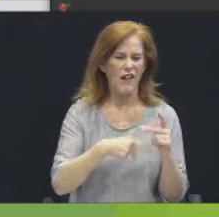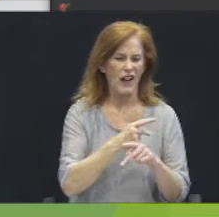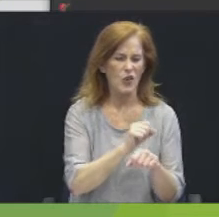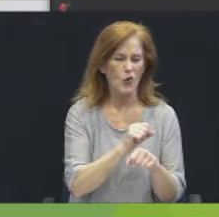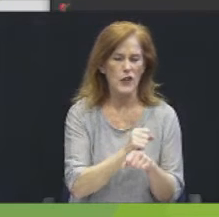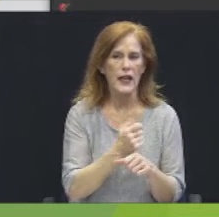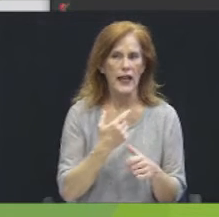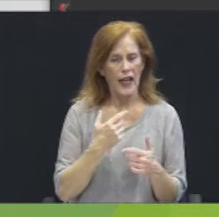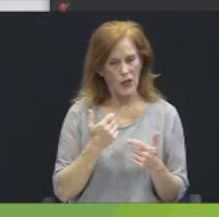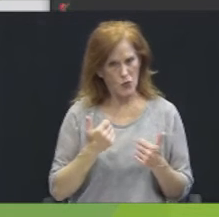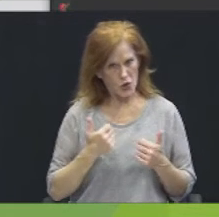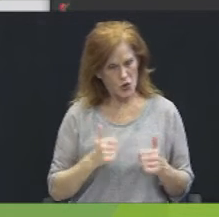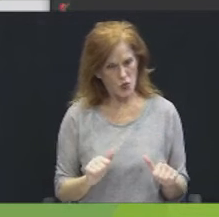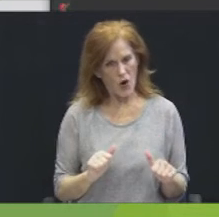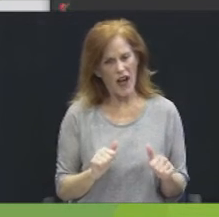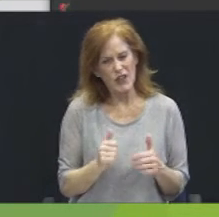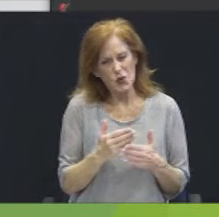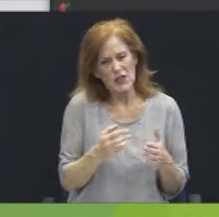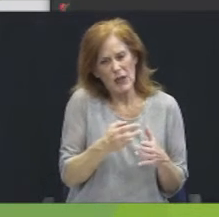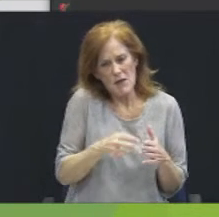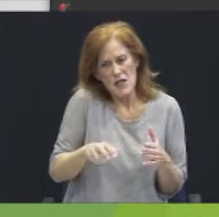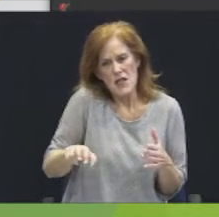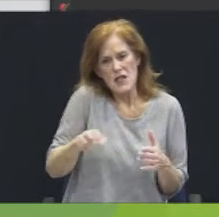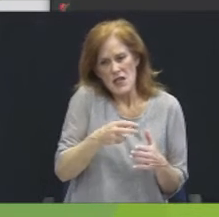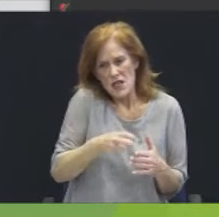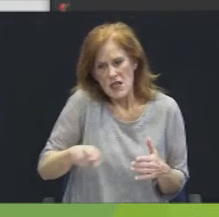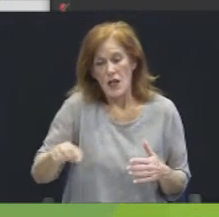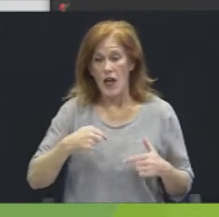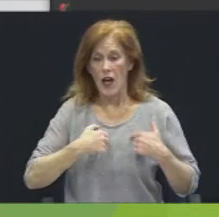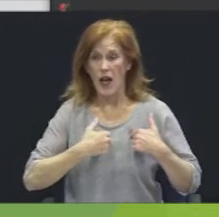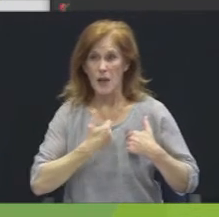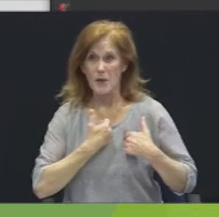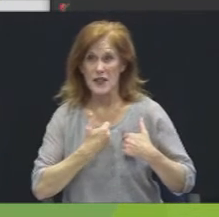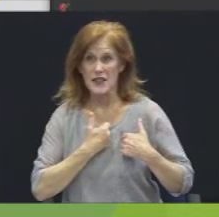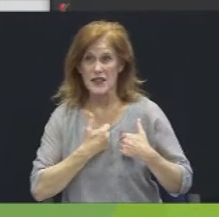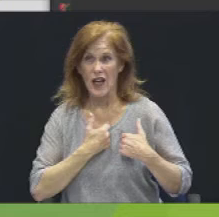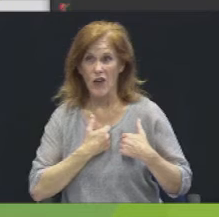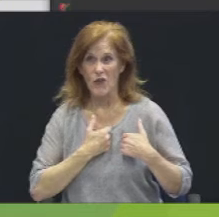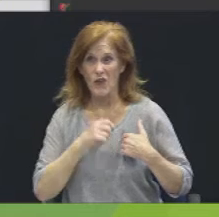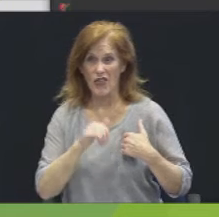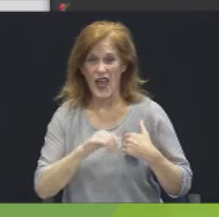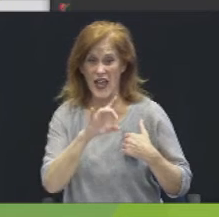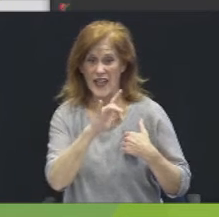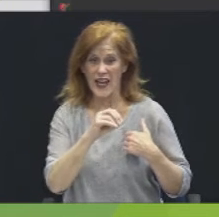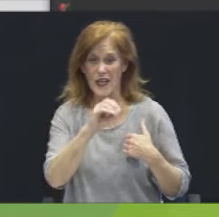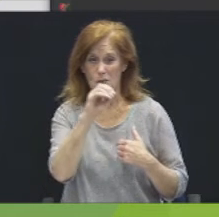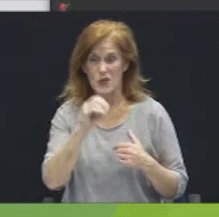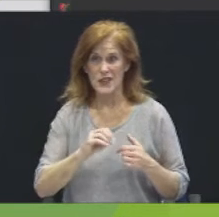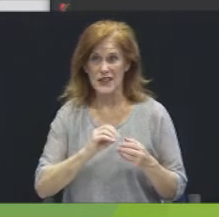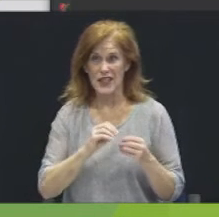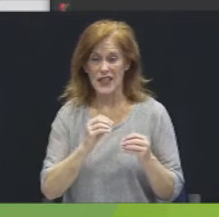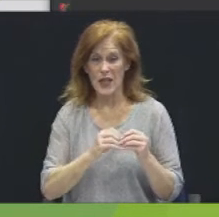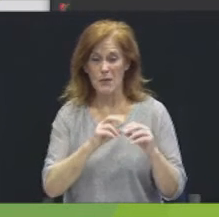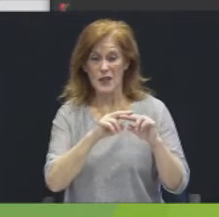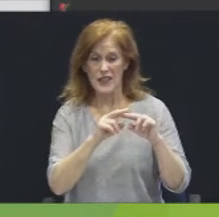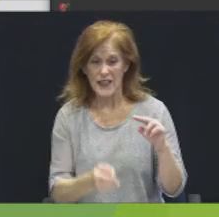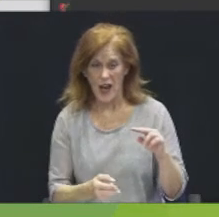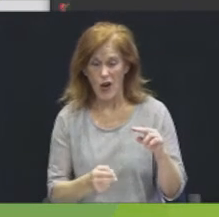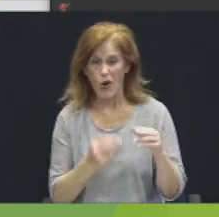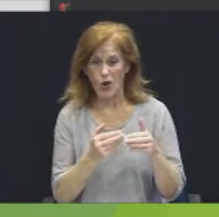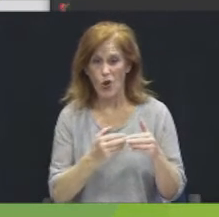from. I would personally like to see this 80% number be down closer to